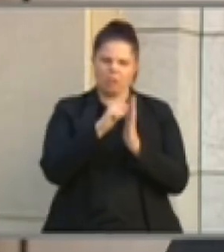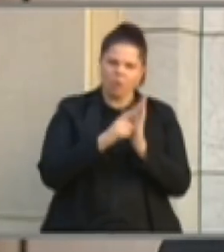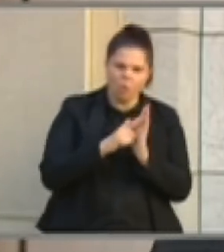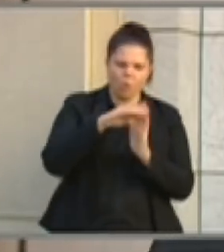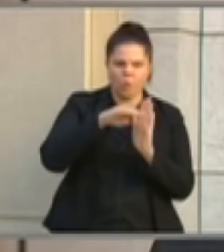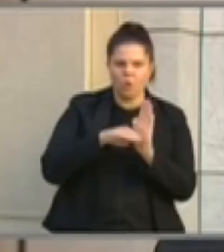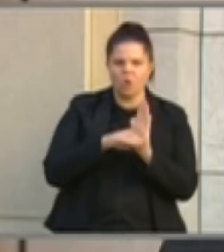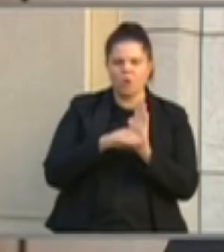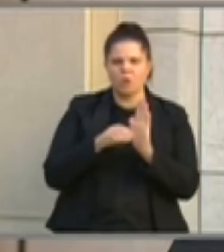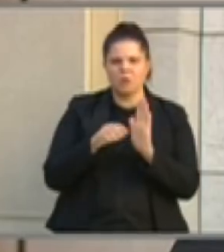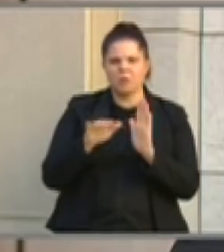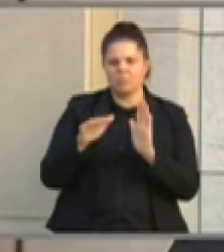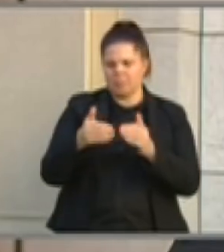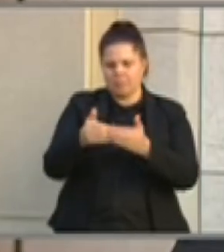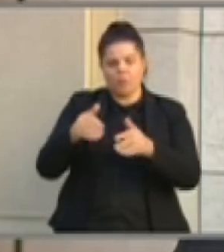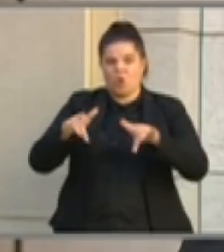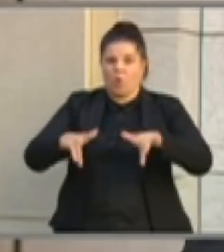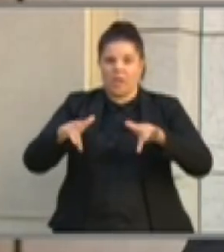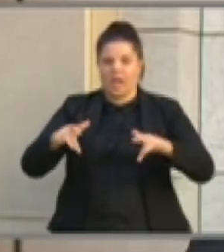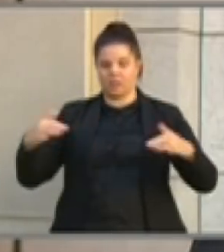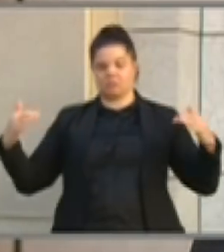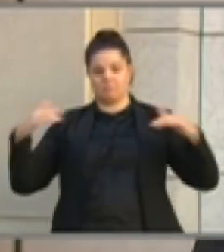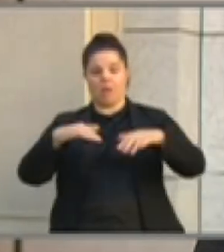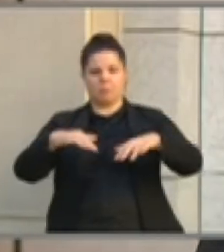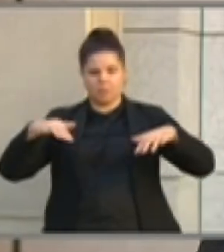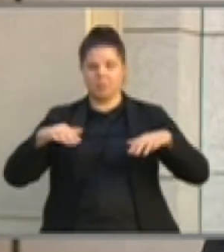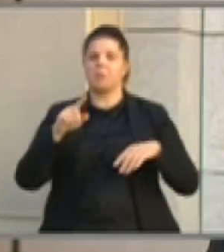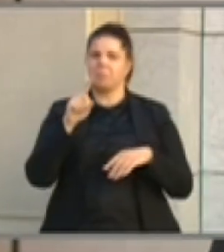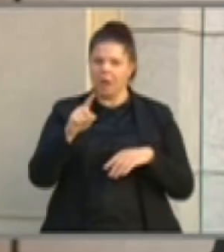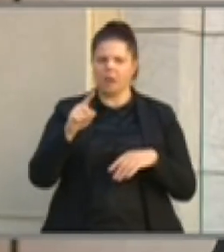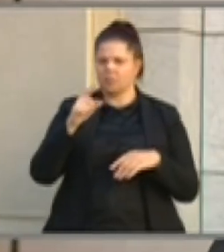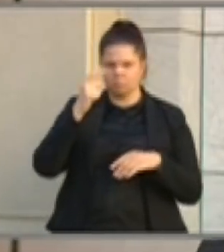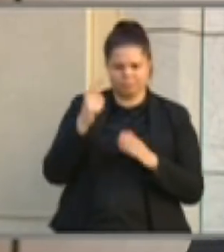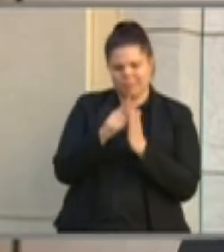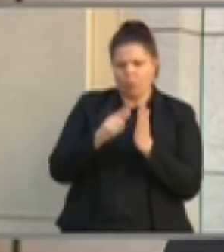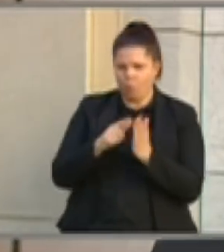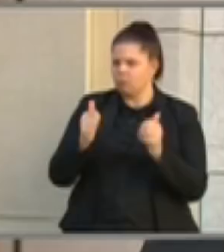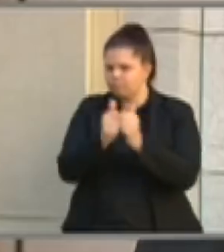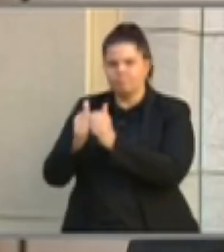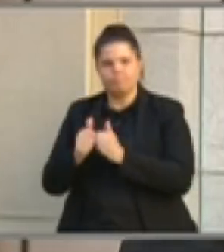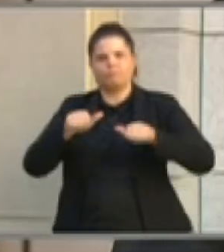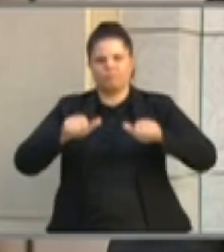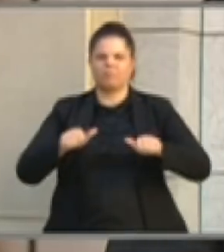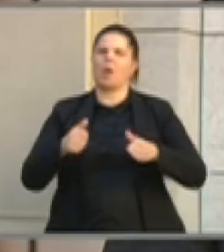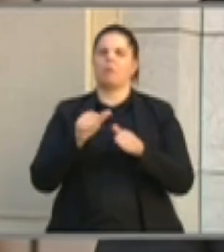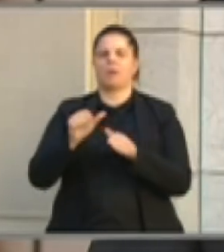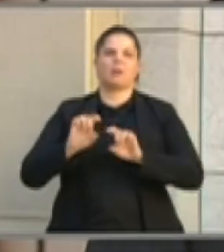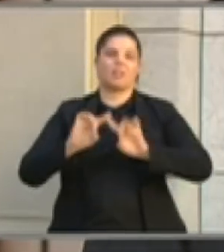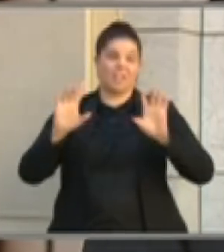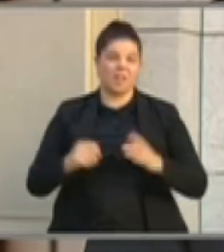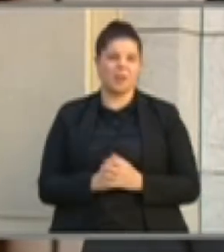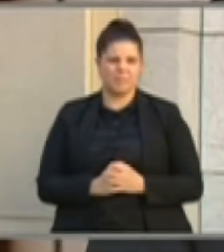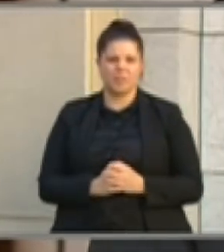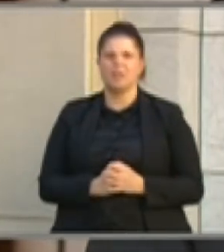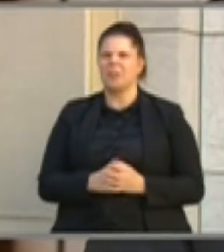even before the Parliament were able to sit, that would create greater certainty and clarity. Some of this legislation could be a